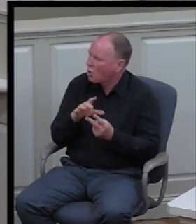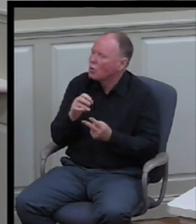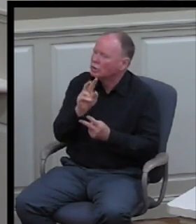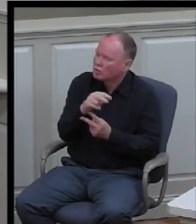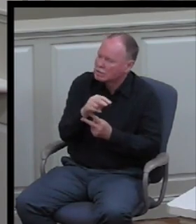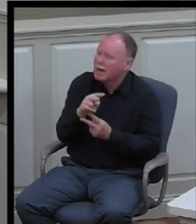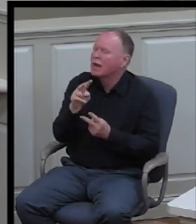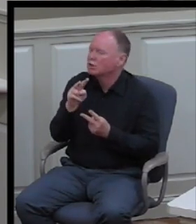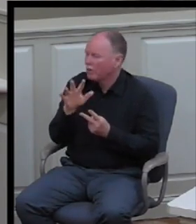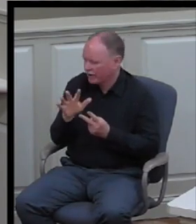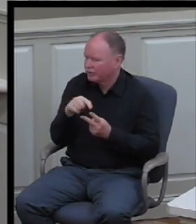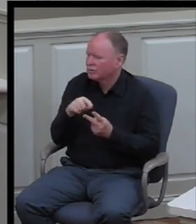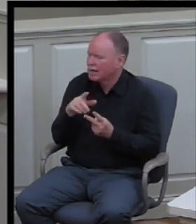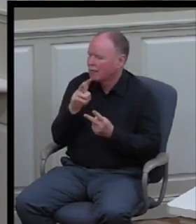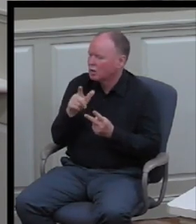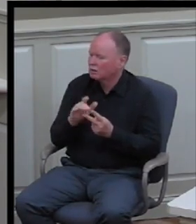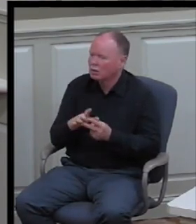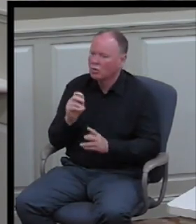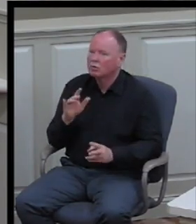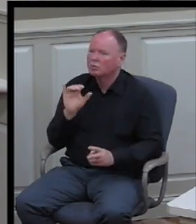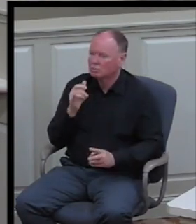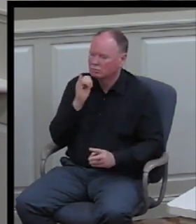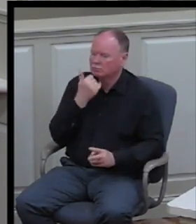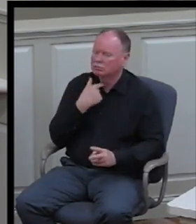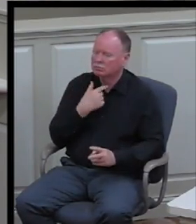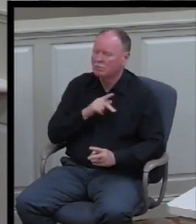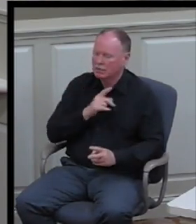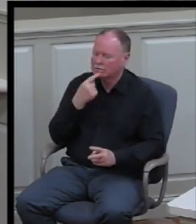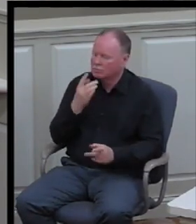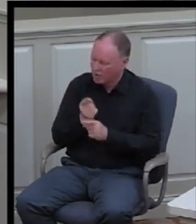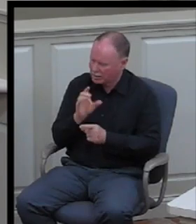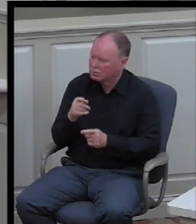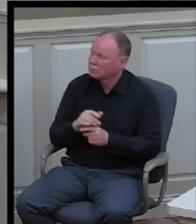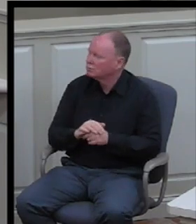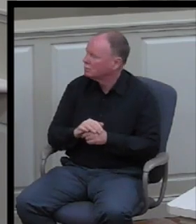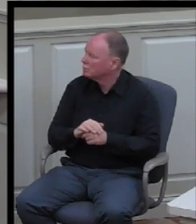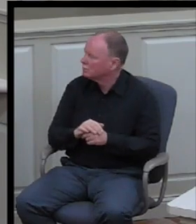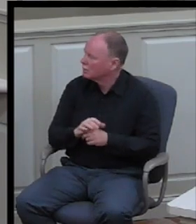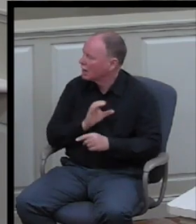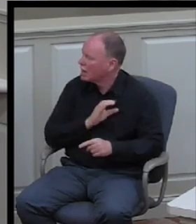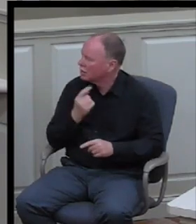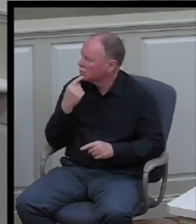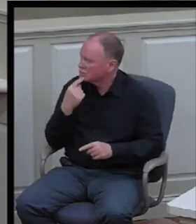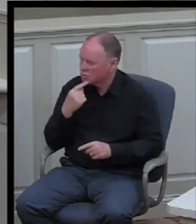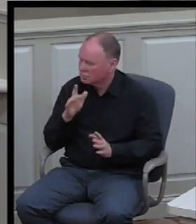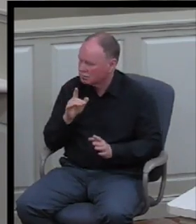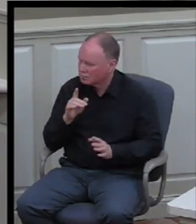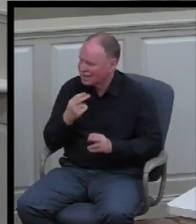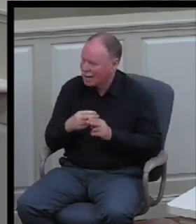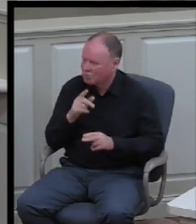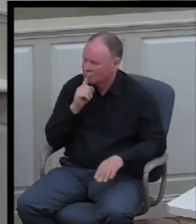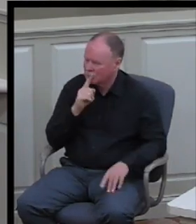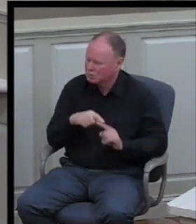April 20th. I stand corrected. So noted. right. So noted. And somebody, I'm not going to name any names, said April